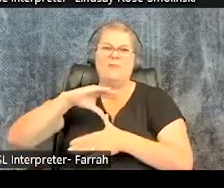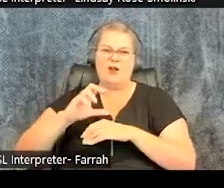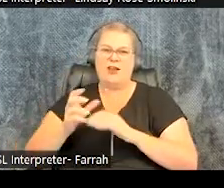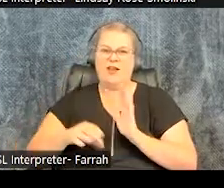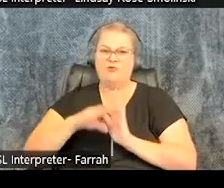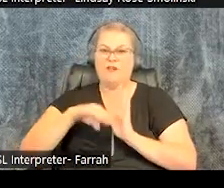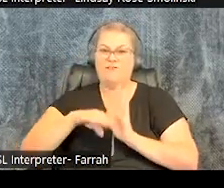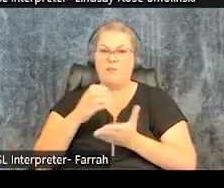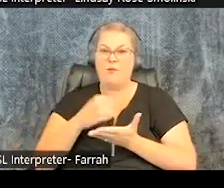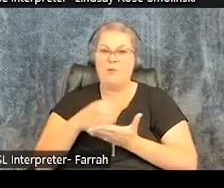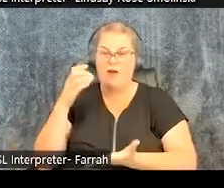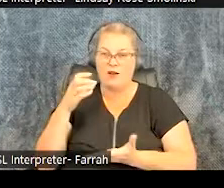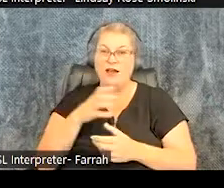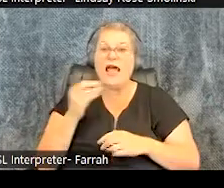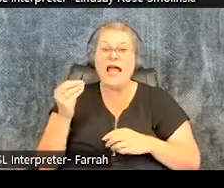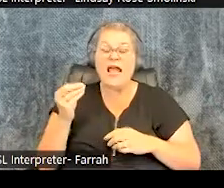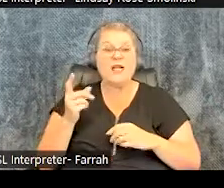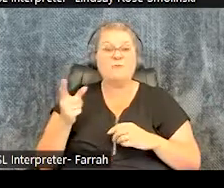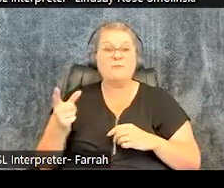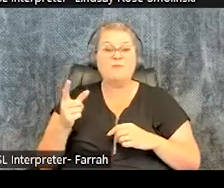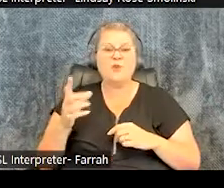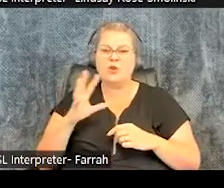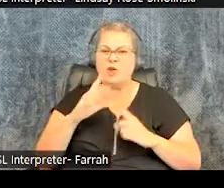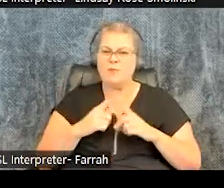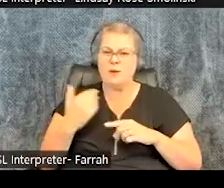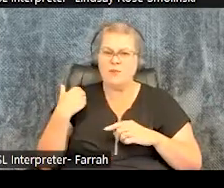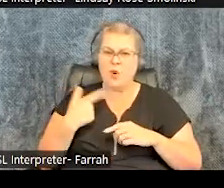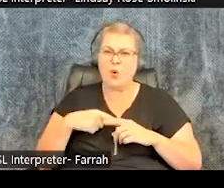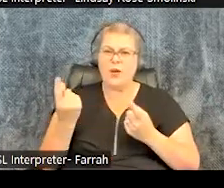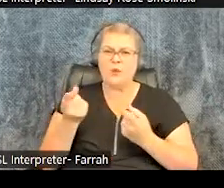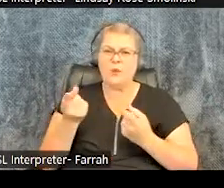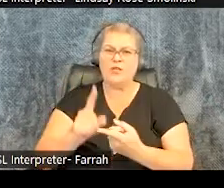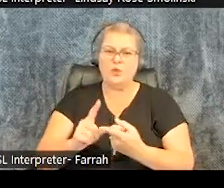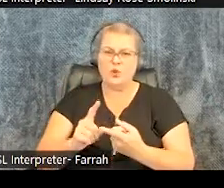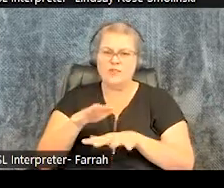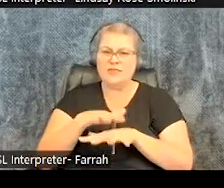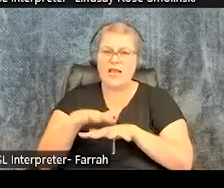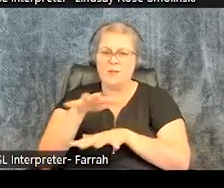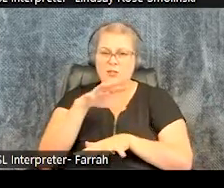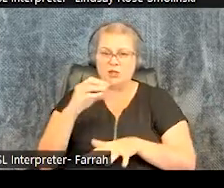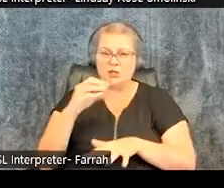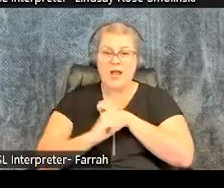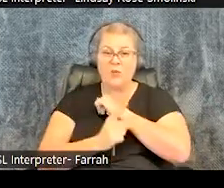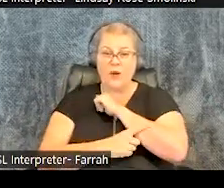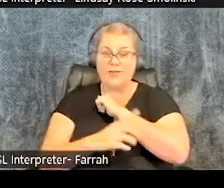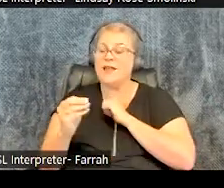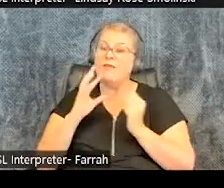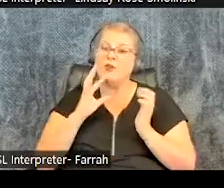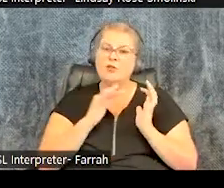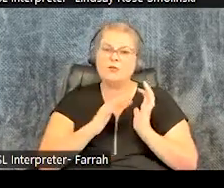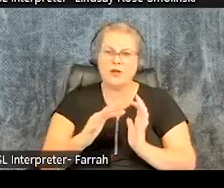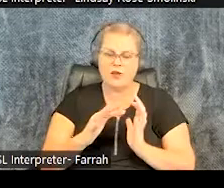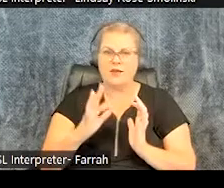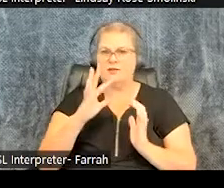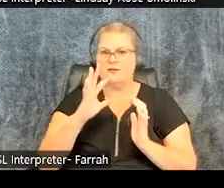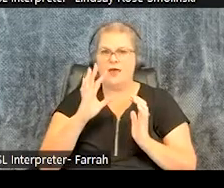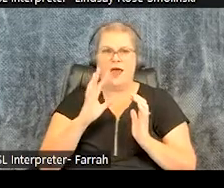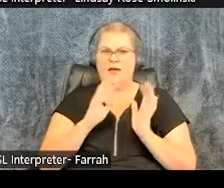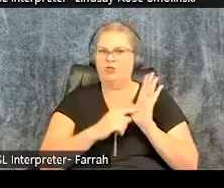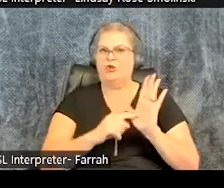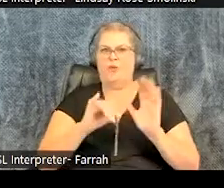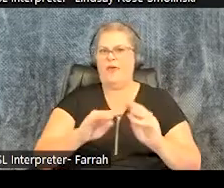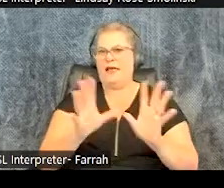and Jules talked about it earlier also, they reduce emissions and waste. And there are studies that speak to that. And then these